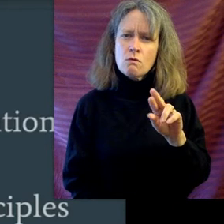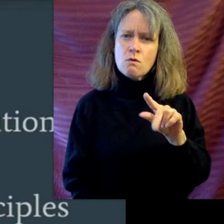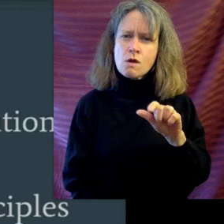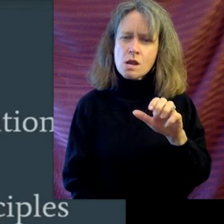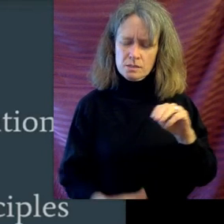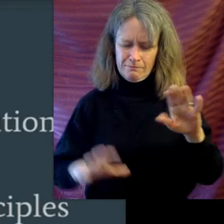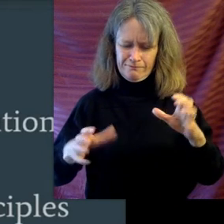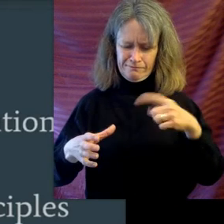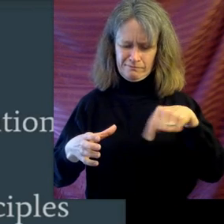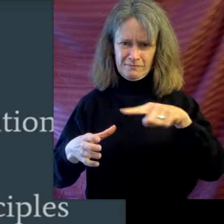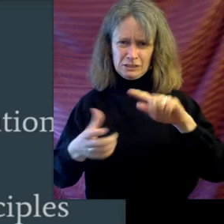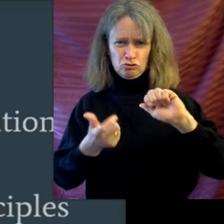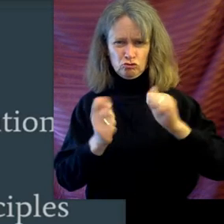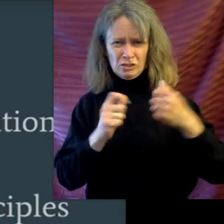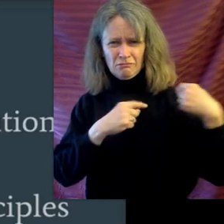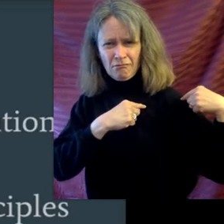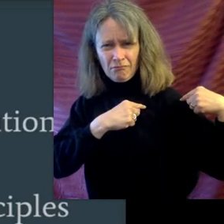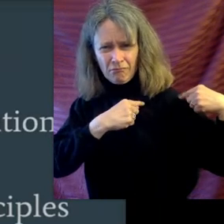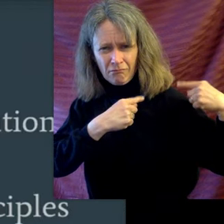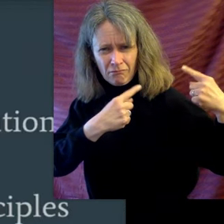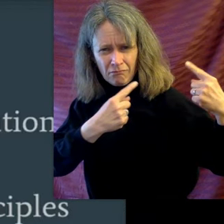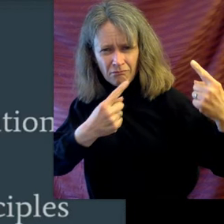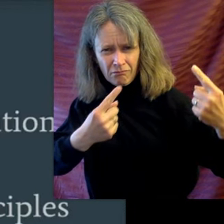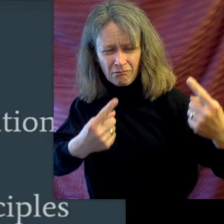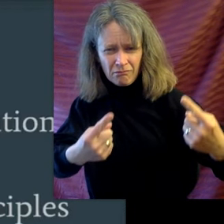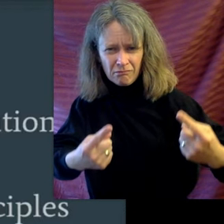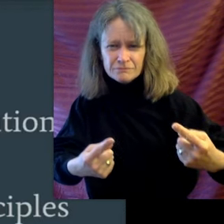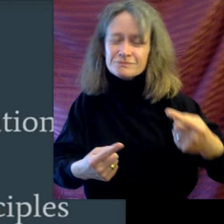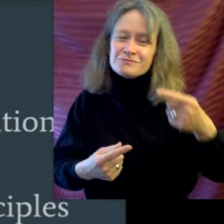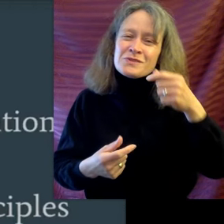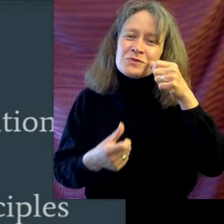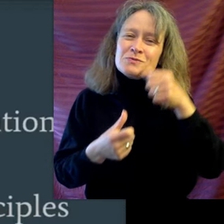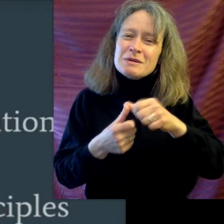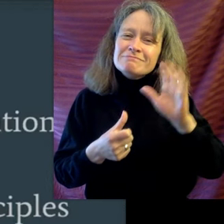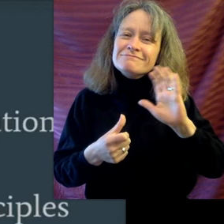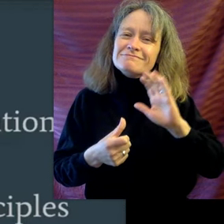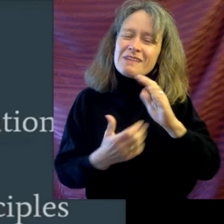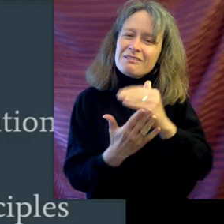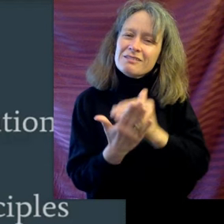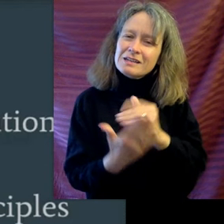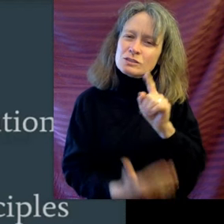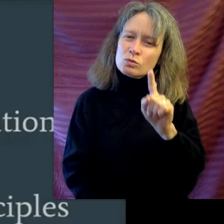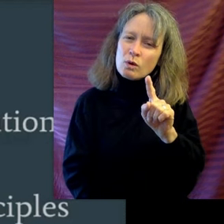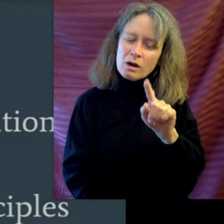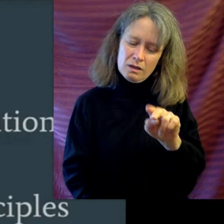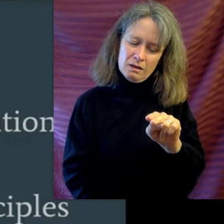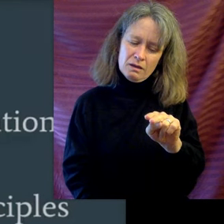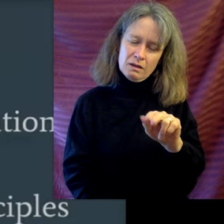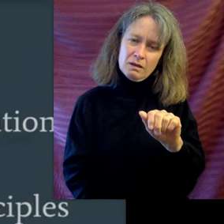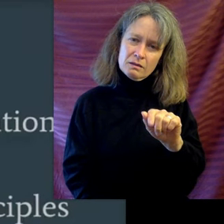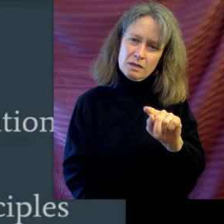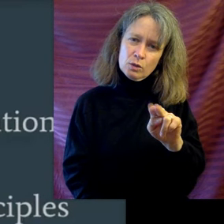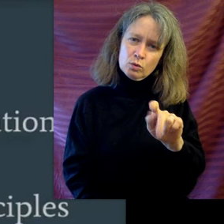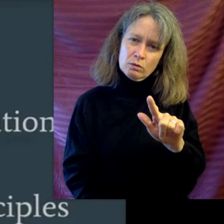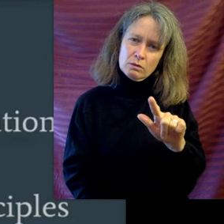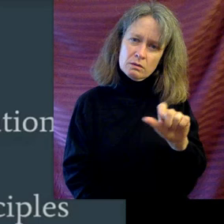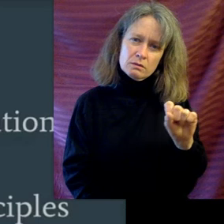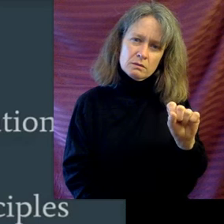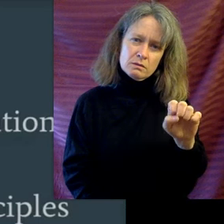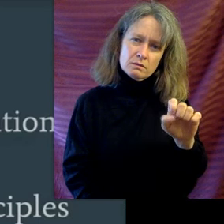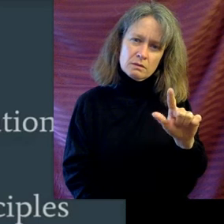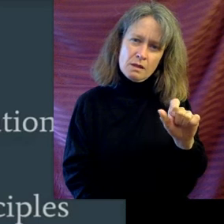was lesson 1 of the natural selection lessons. You guys tried the answer. I